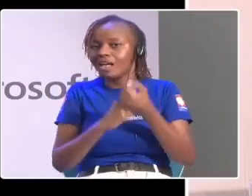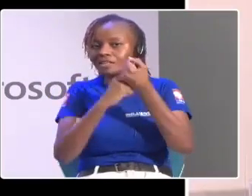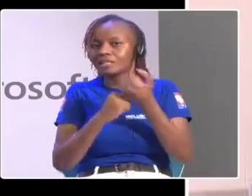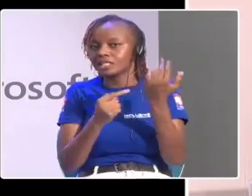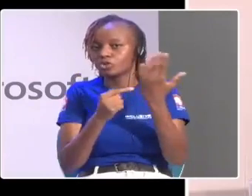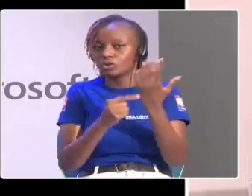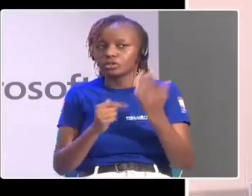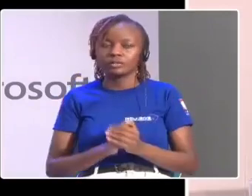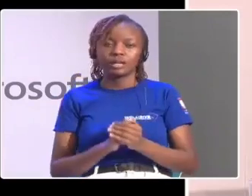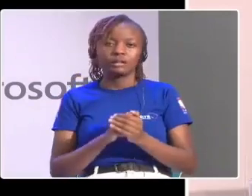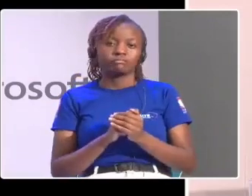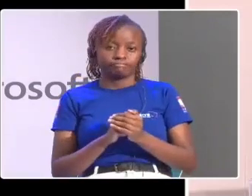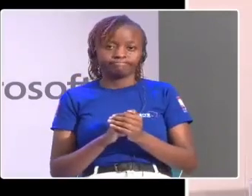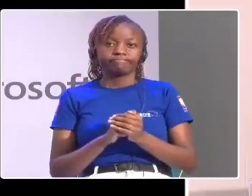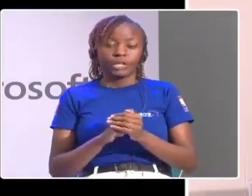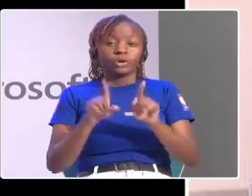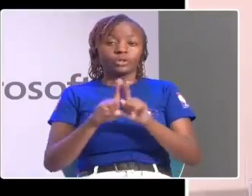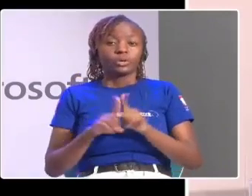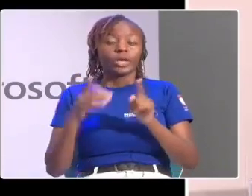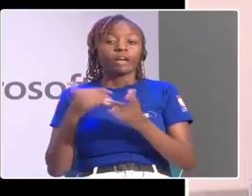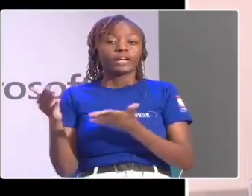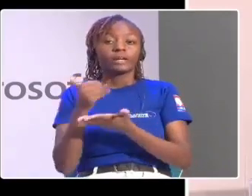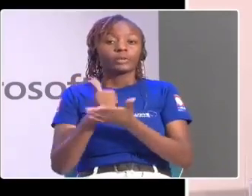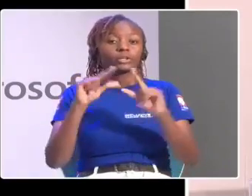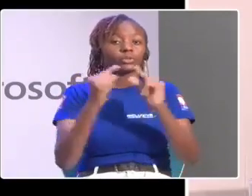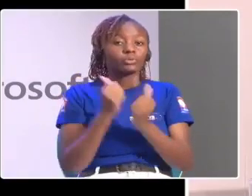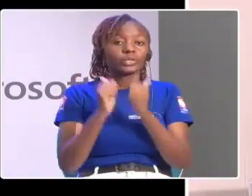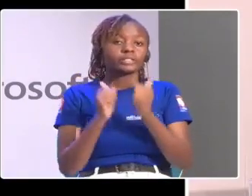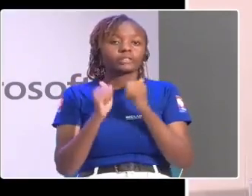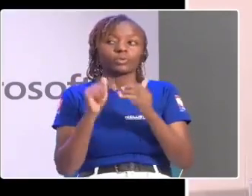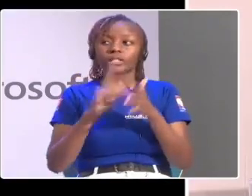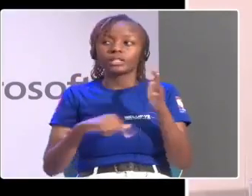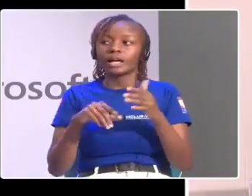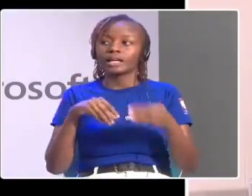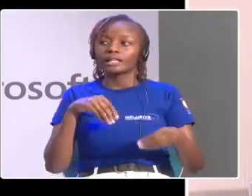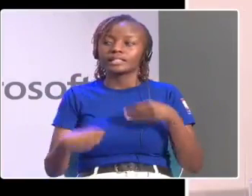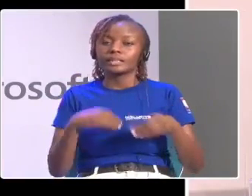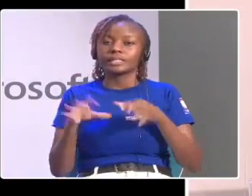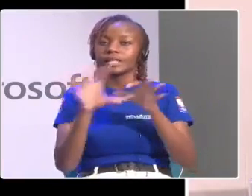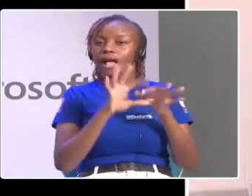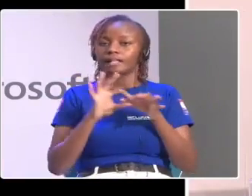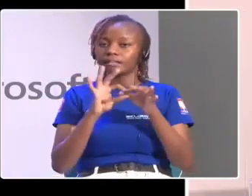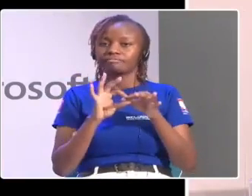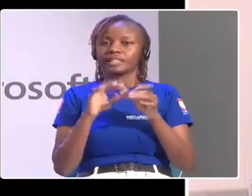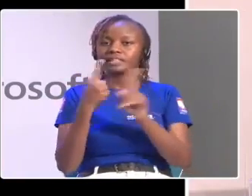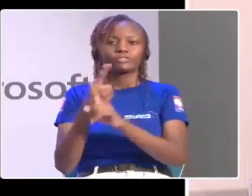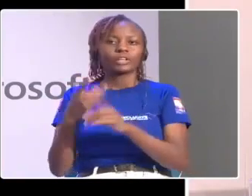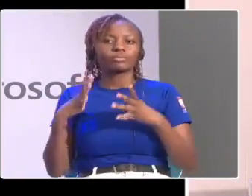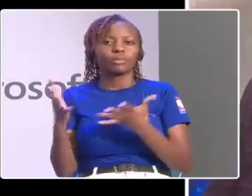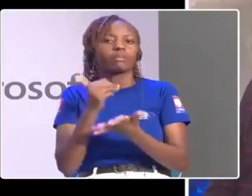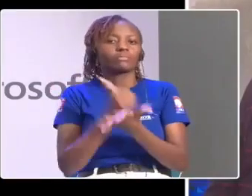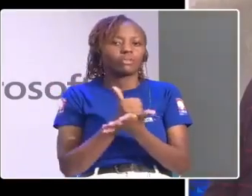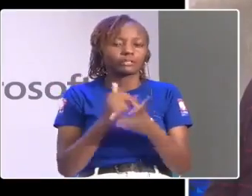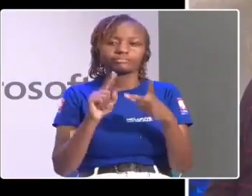group called the Disability Alliance, which is now thousands of people strong. And it's employees with disabilities, it's